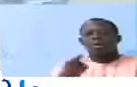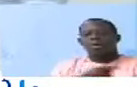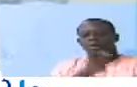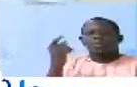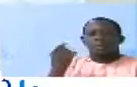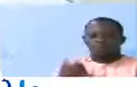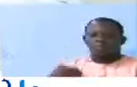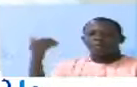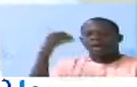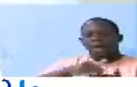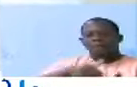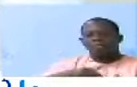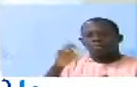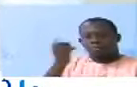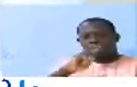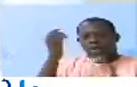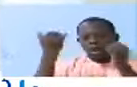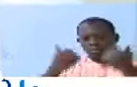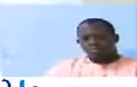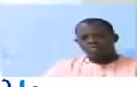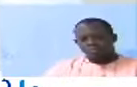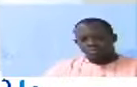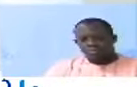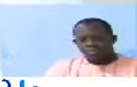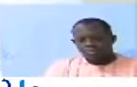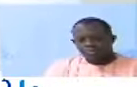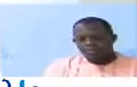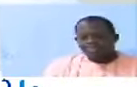bang muneketa brief data inata.